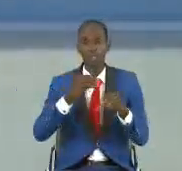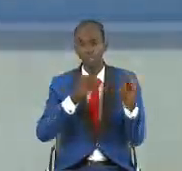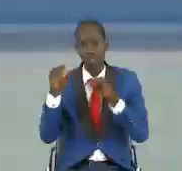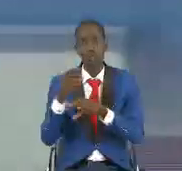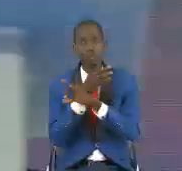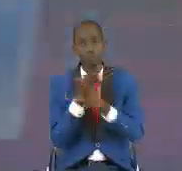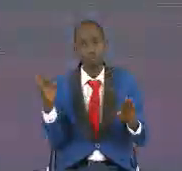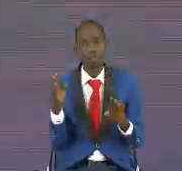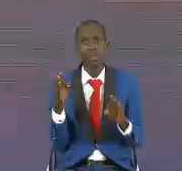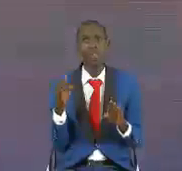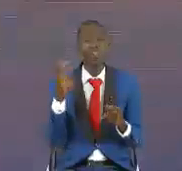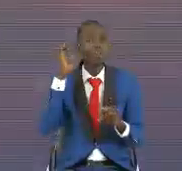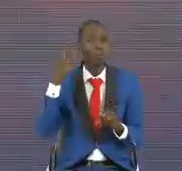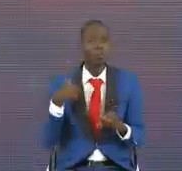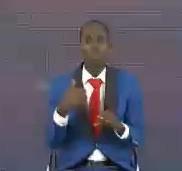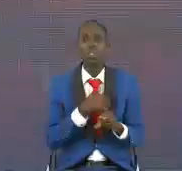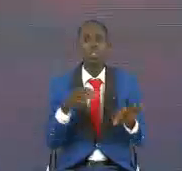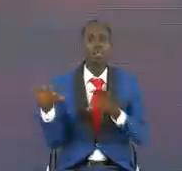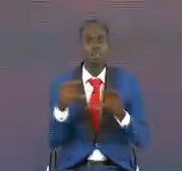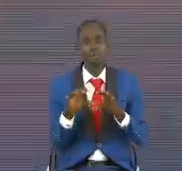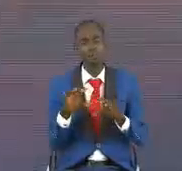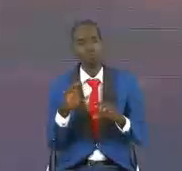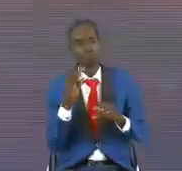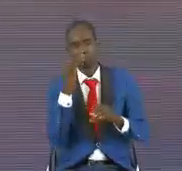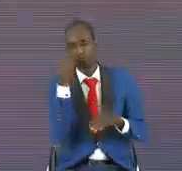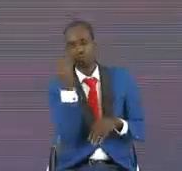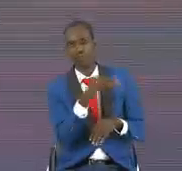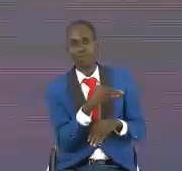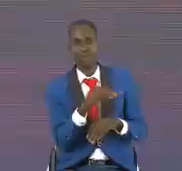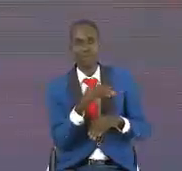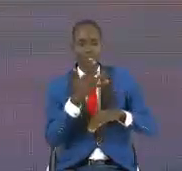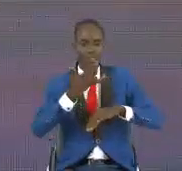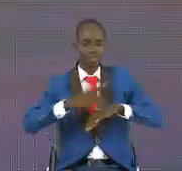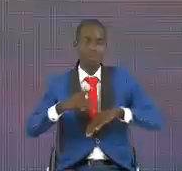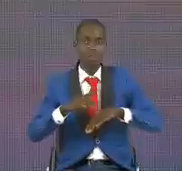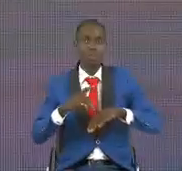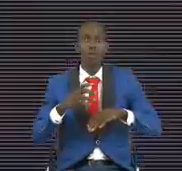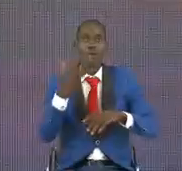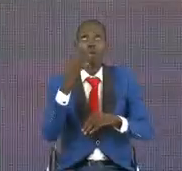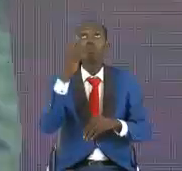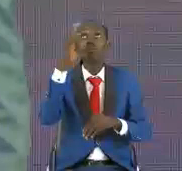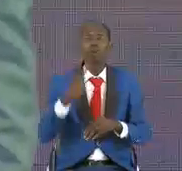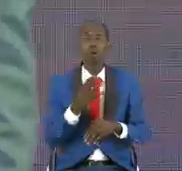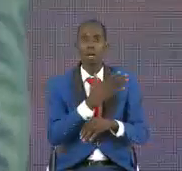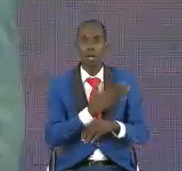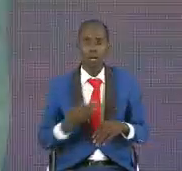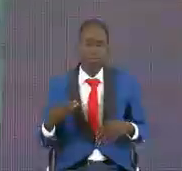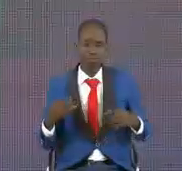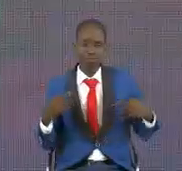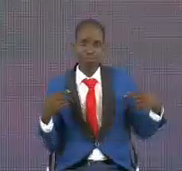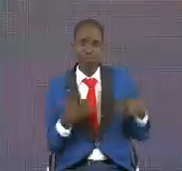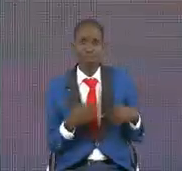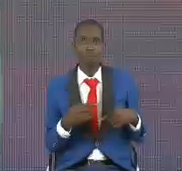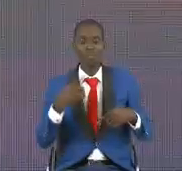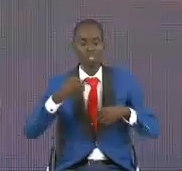did esteem him smitten, stricken of God, and afflicted. The smiting, the